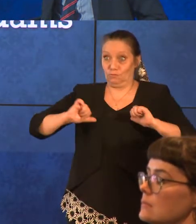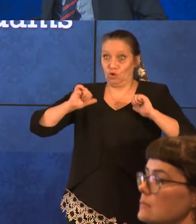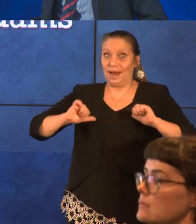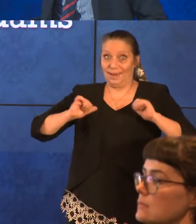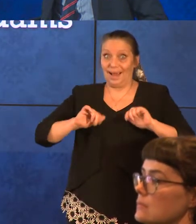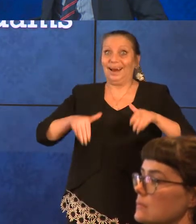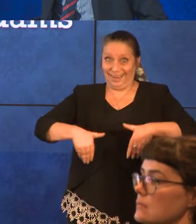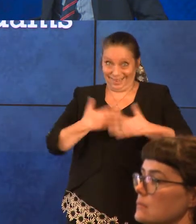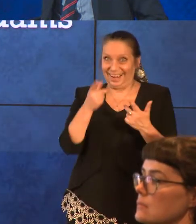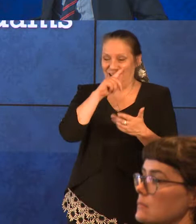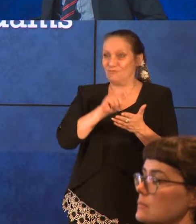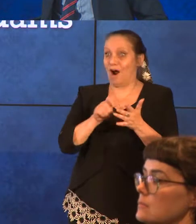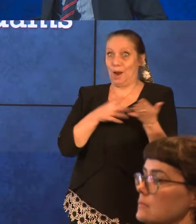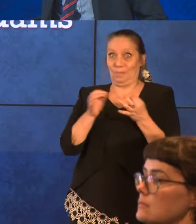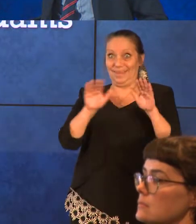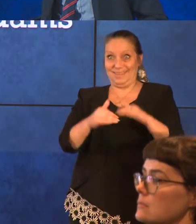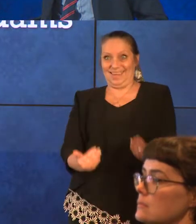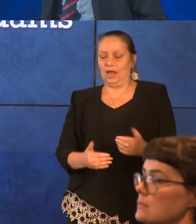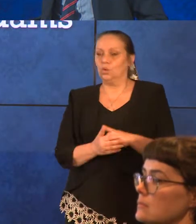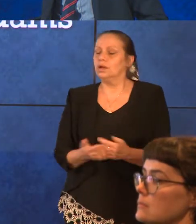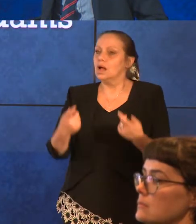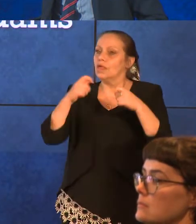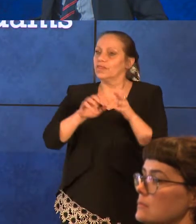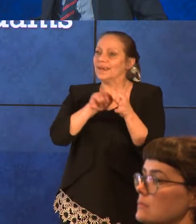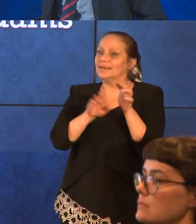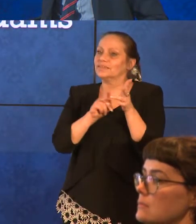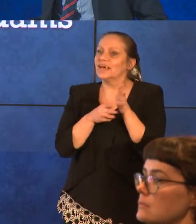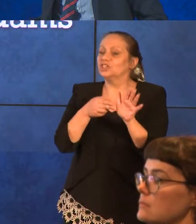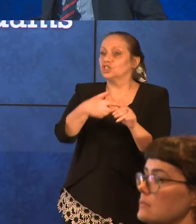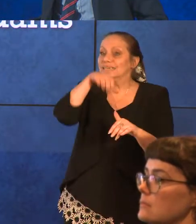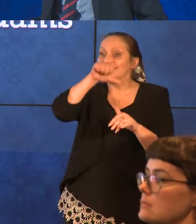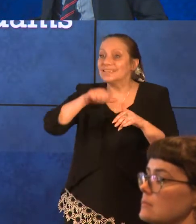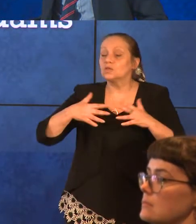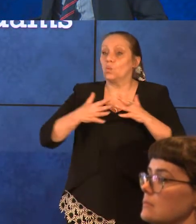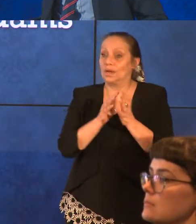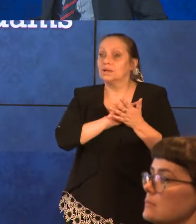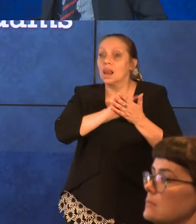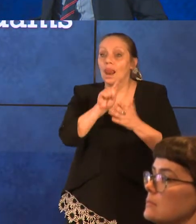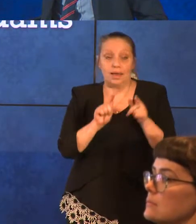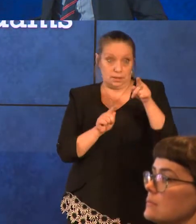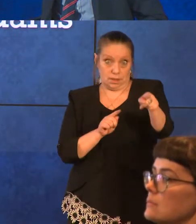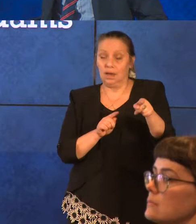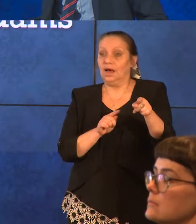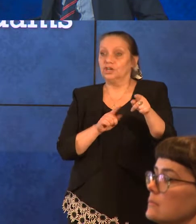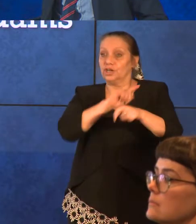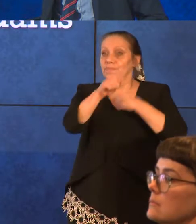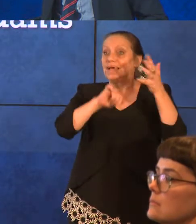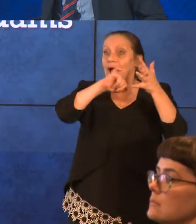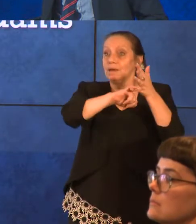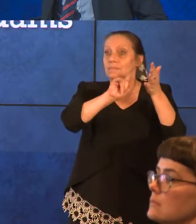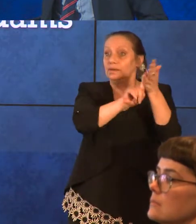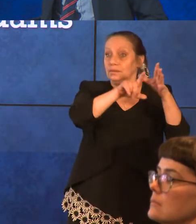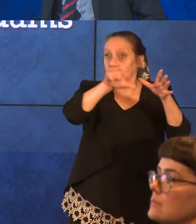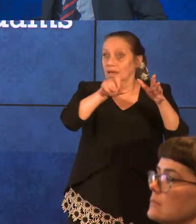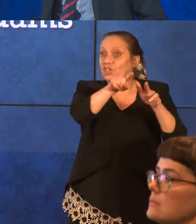plan. So at the next session, 6 weeks later, where we did the plan, she was actually now so senior, she was